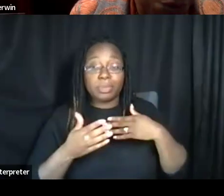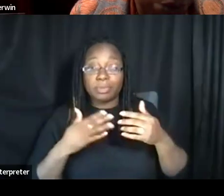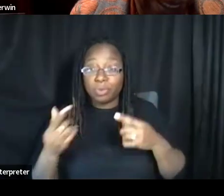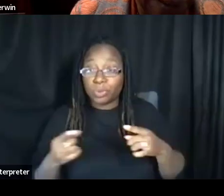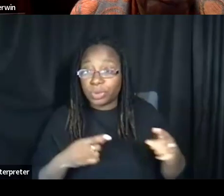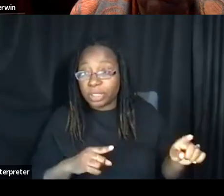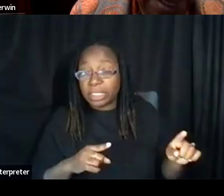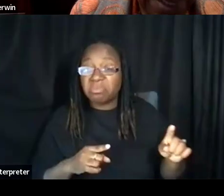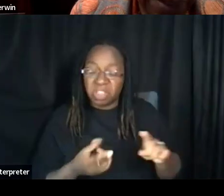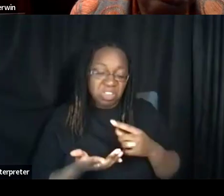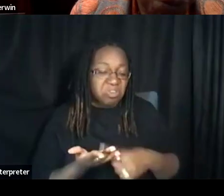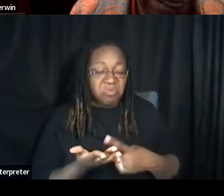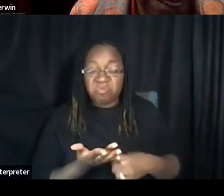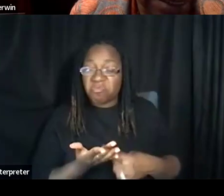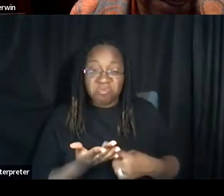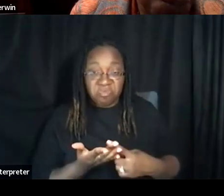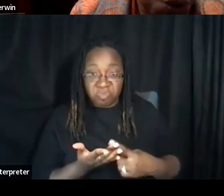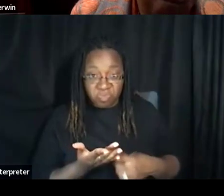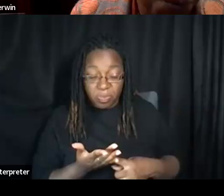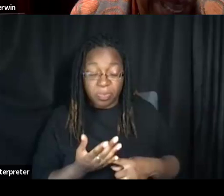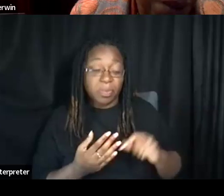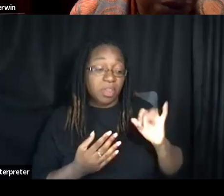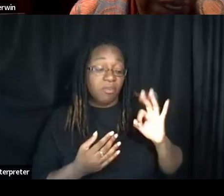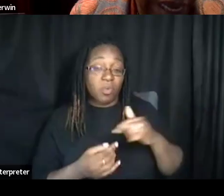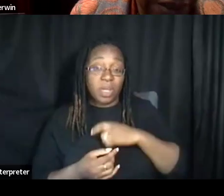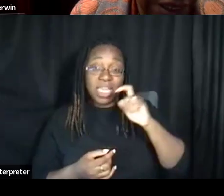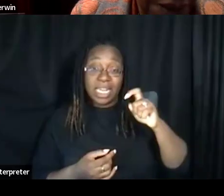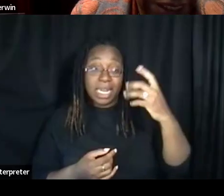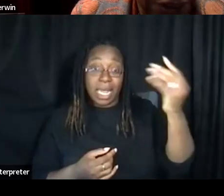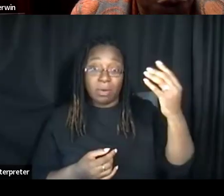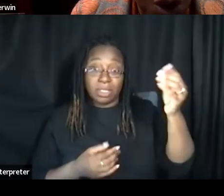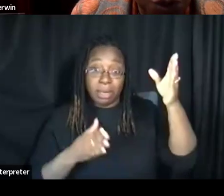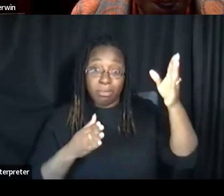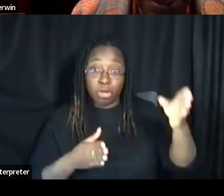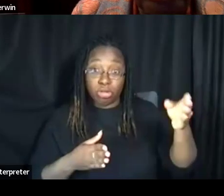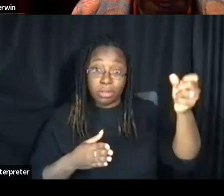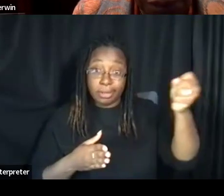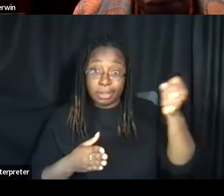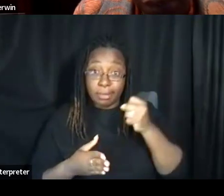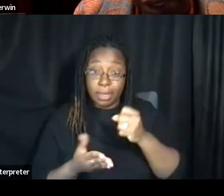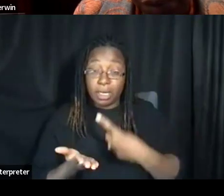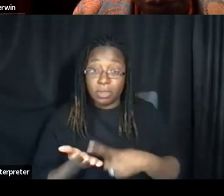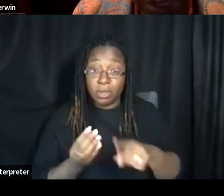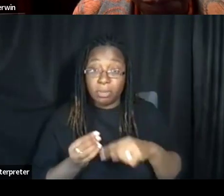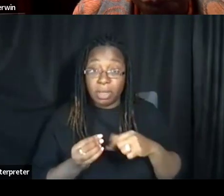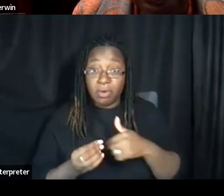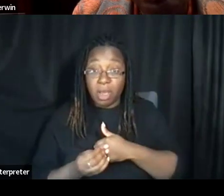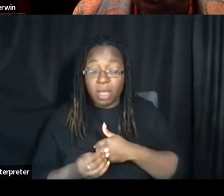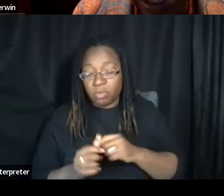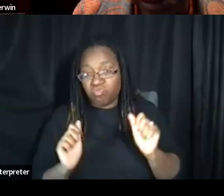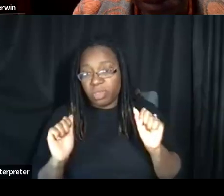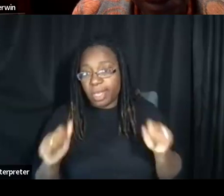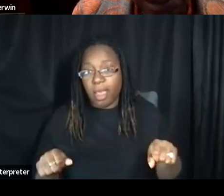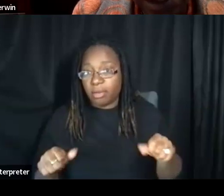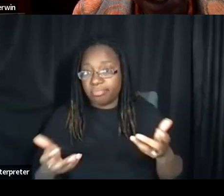them that way. And if we need someone from the outside to come in and talk to us about different things, we can bring